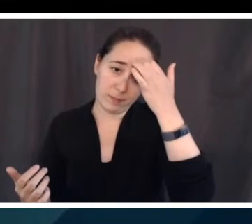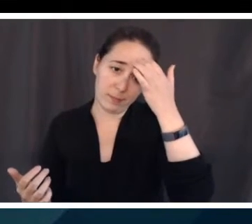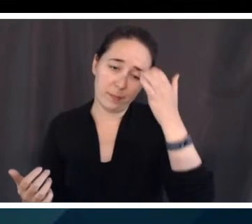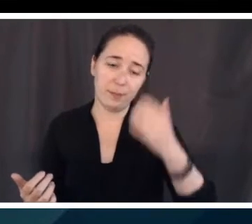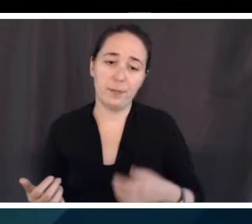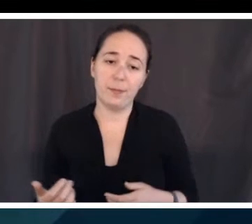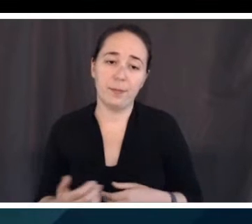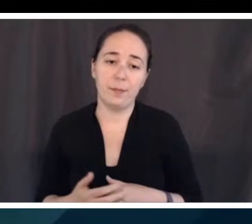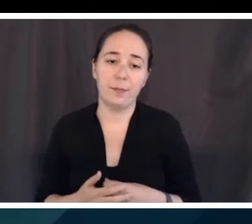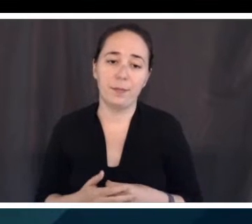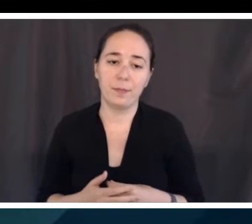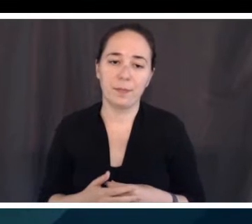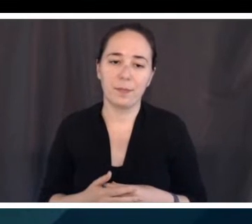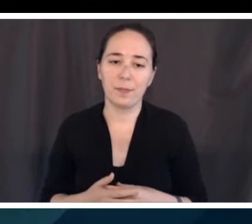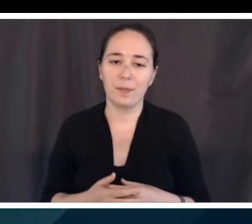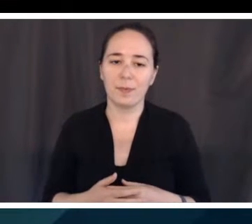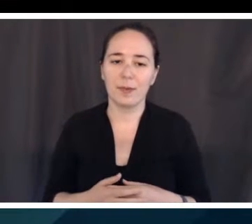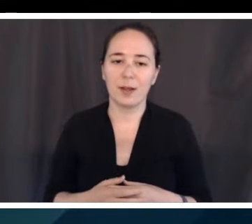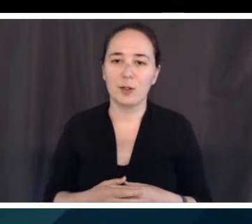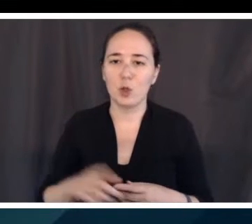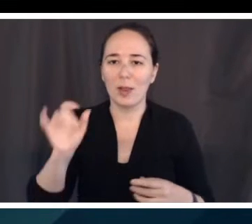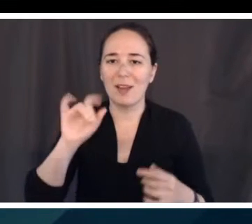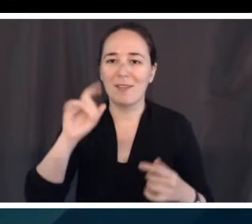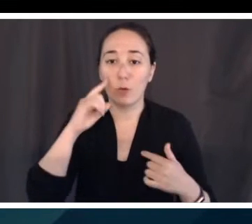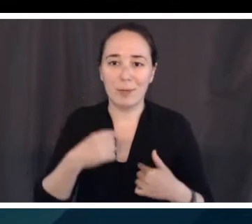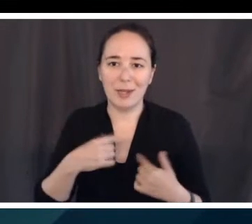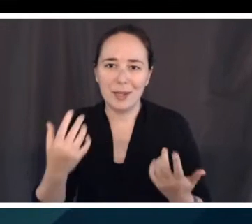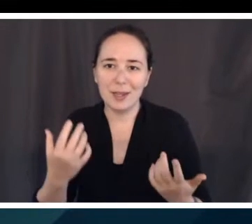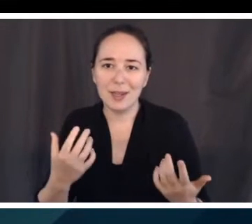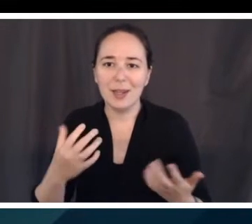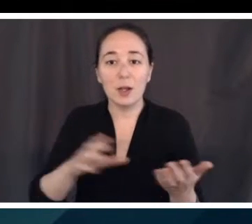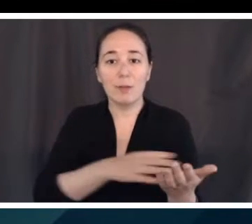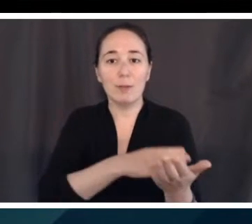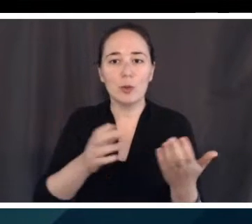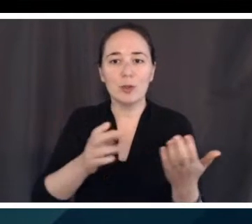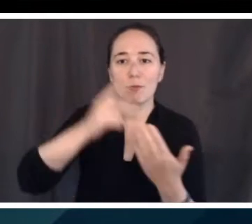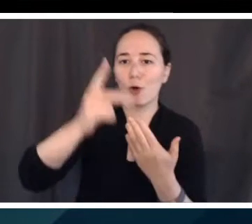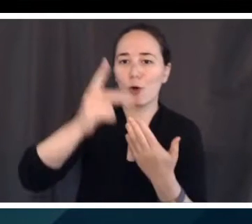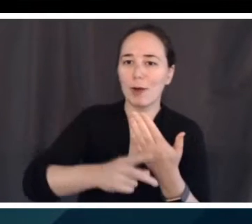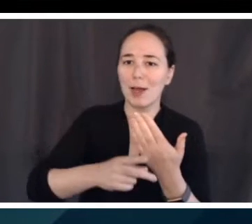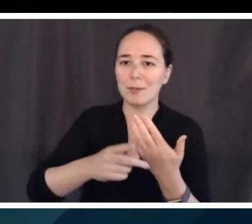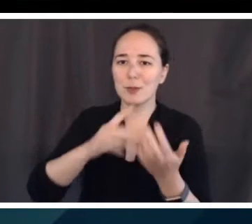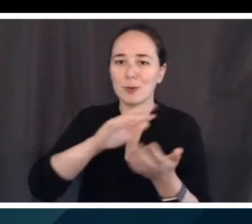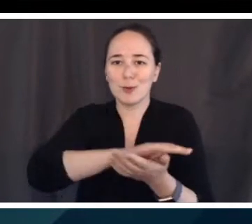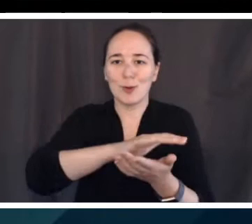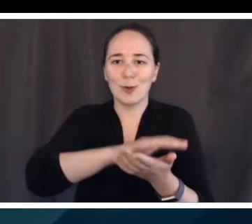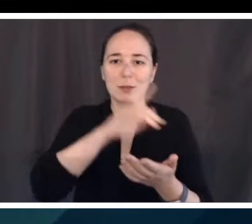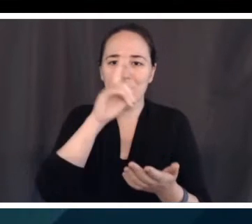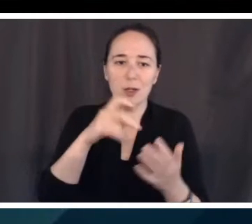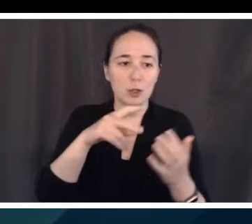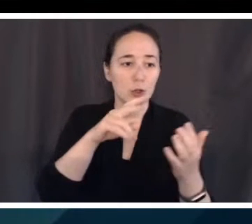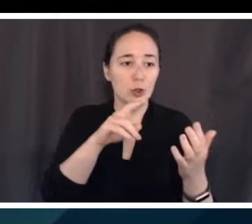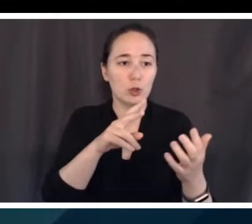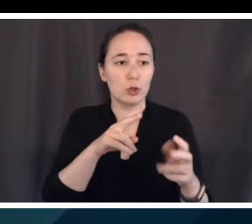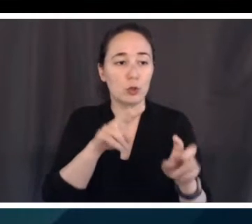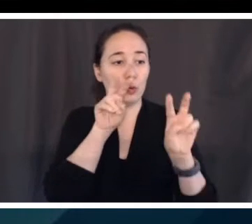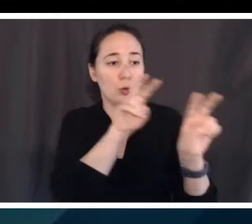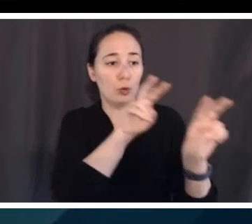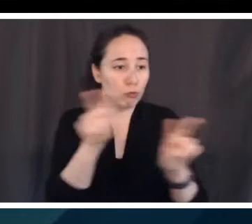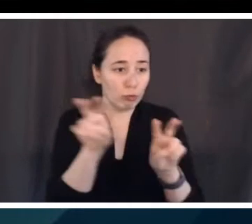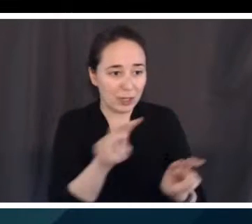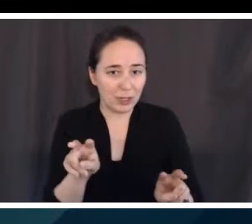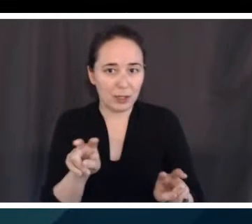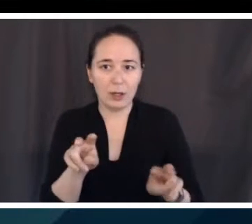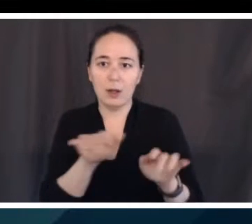me a great fit for music programs that exist in the world, but for my money, I get it done a lot